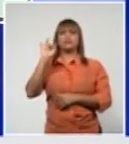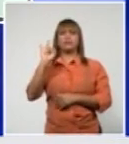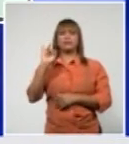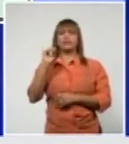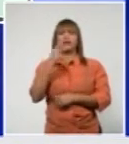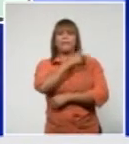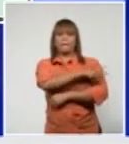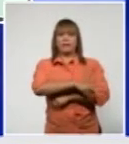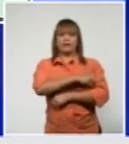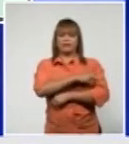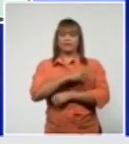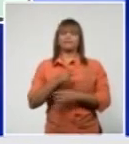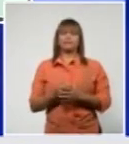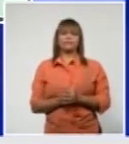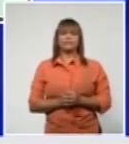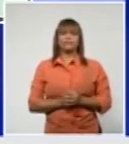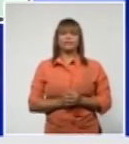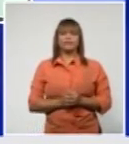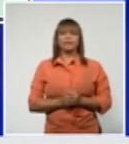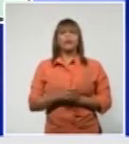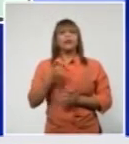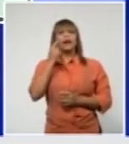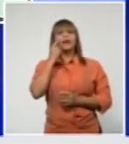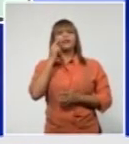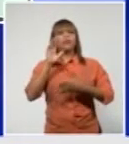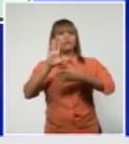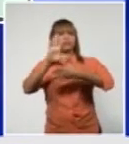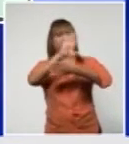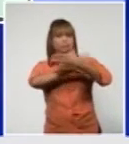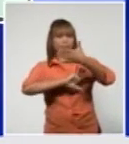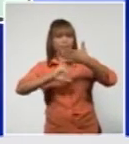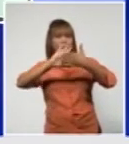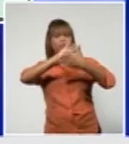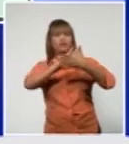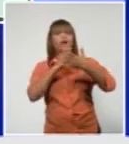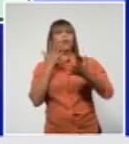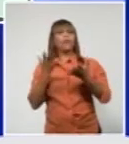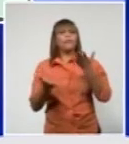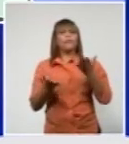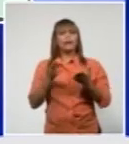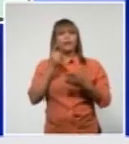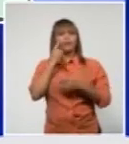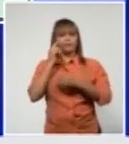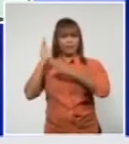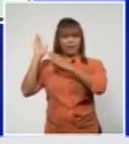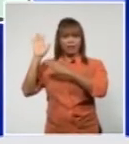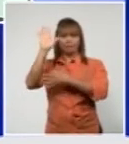Americas, after the United States and Brazil, comes Colombia with